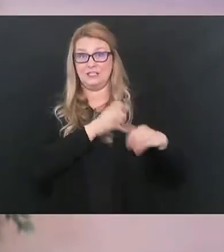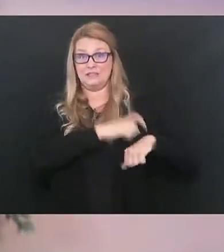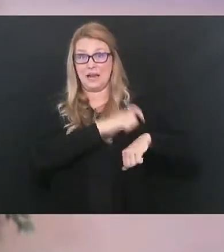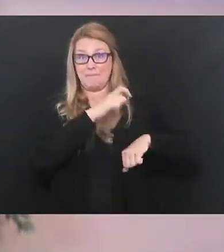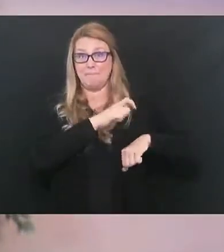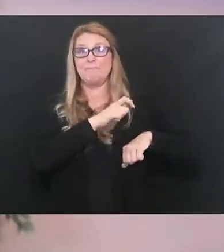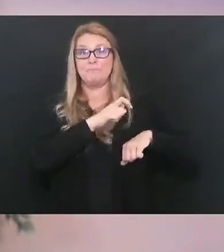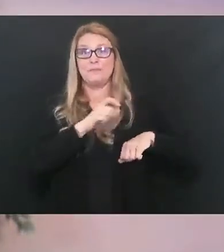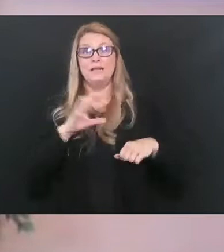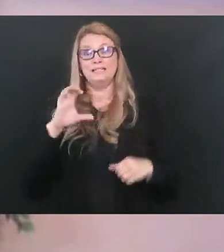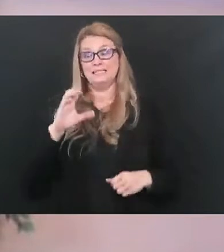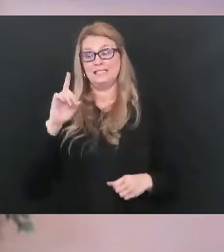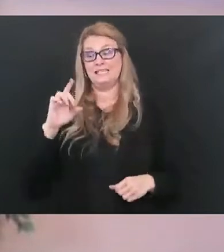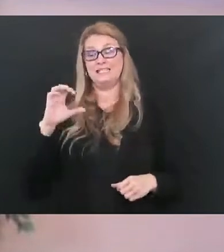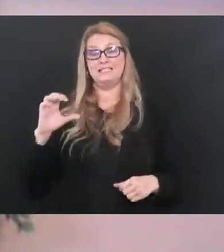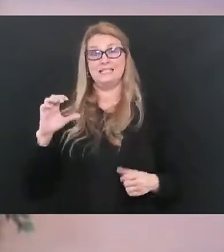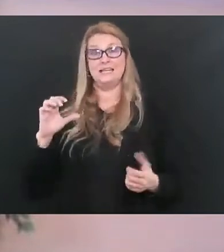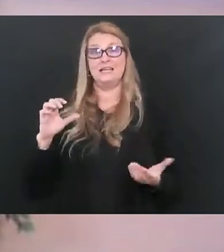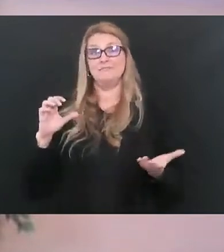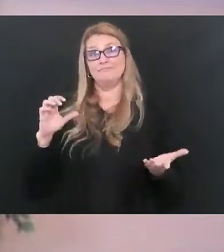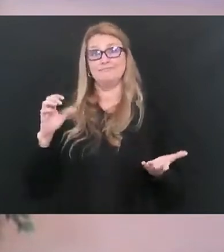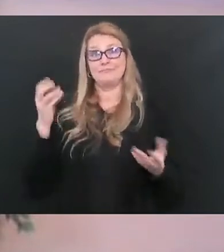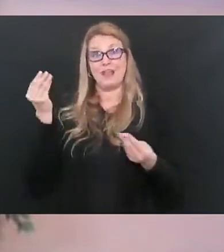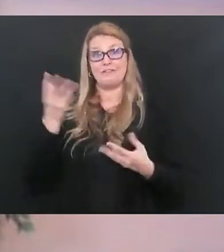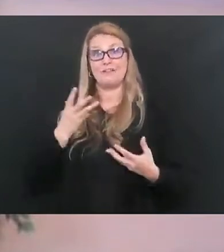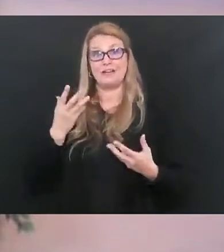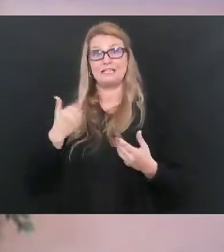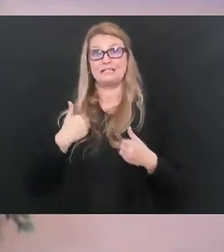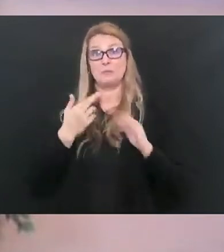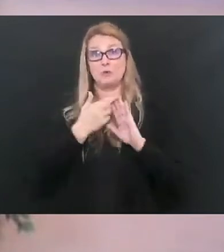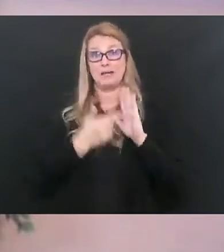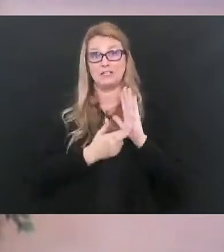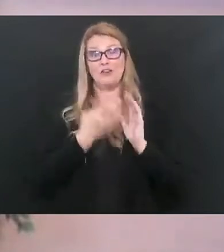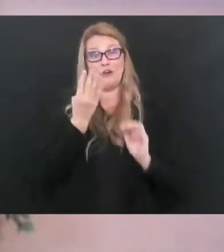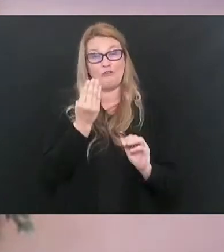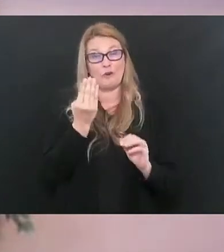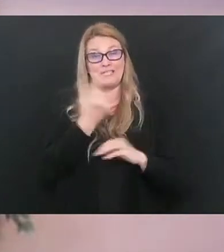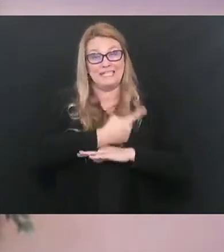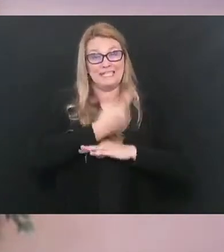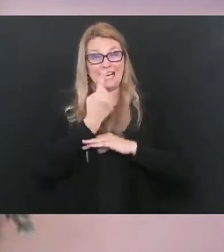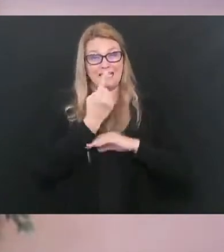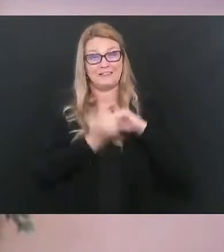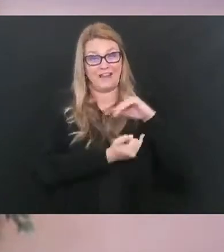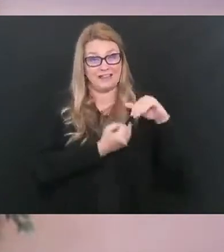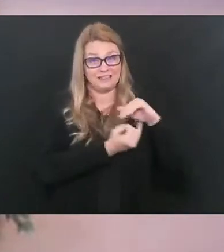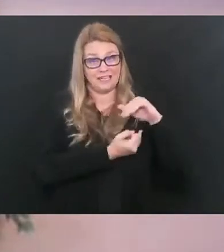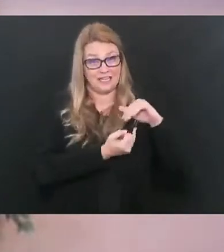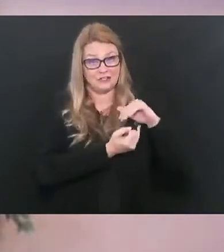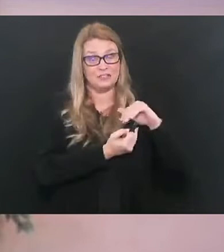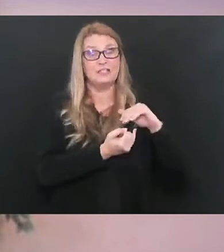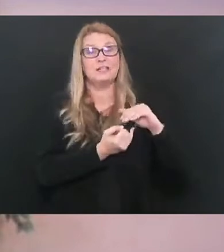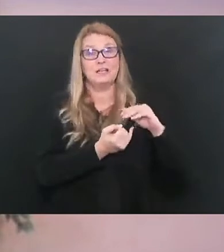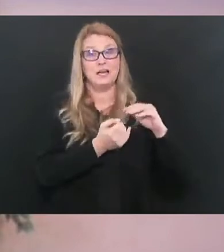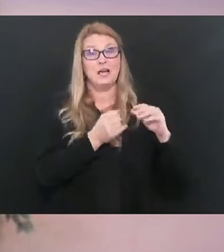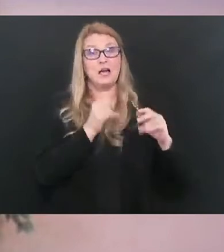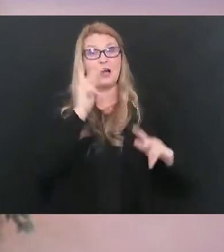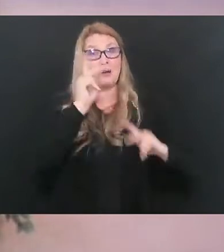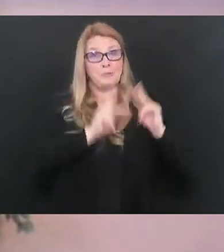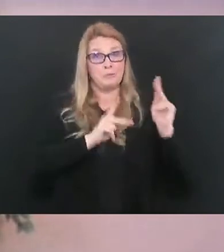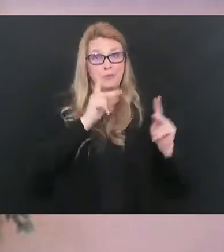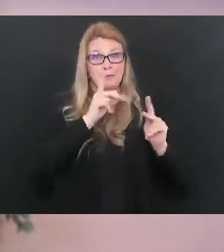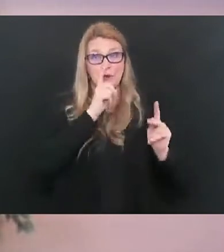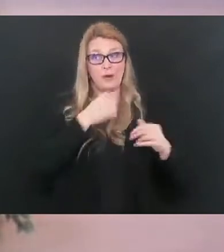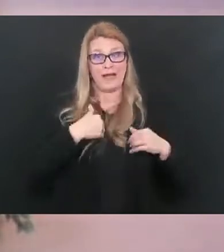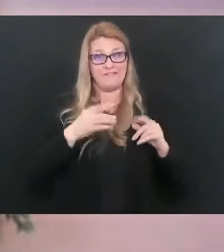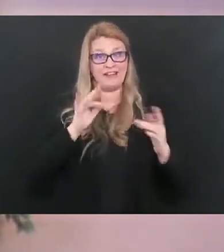faster one, but we know the variants can stay around longer. So 14 days isolation, for people who are primary contacts of